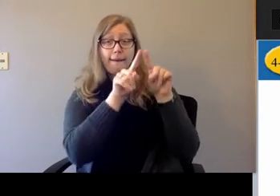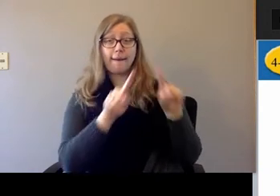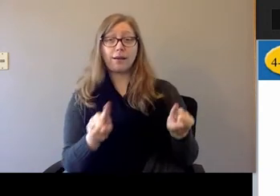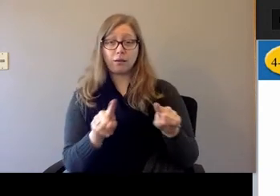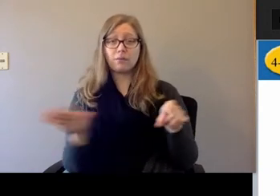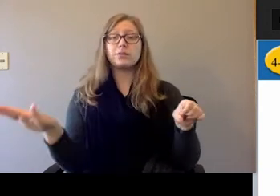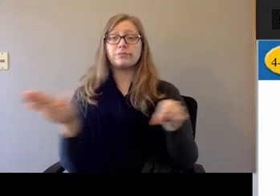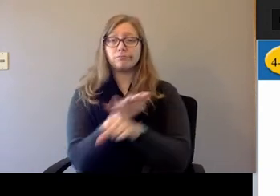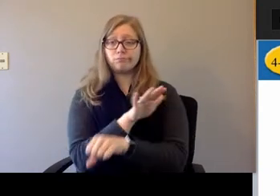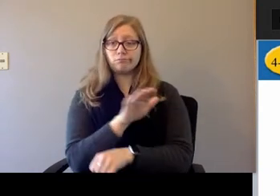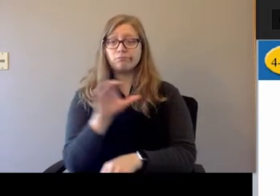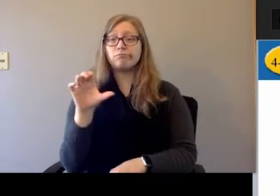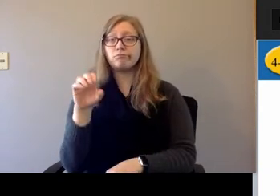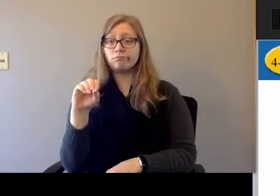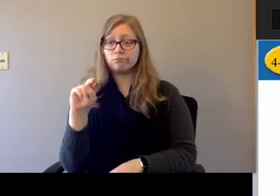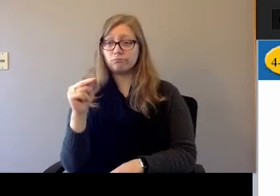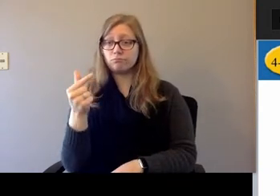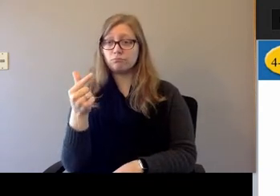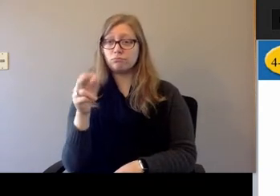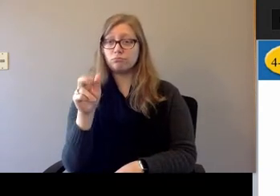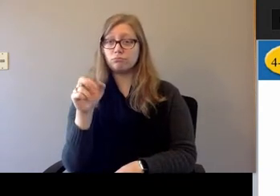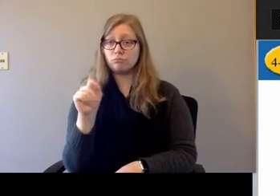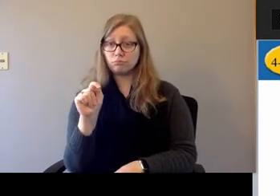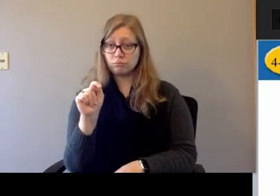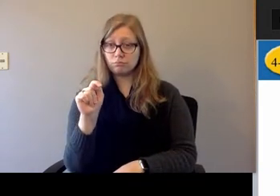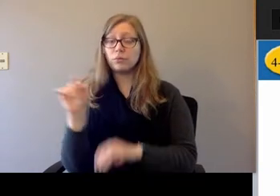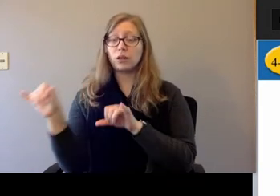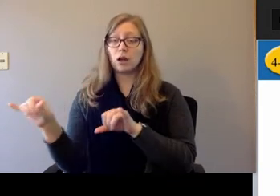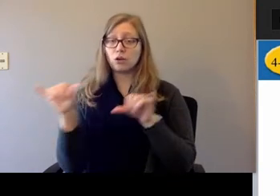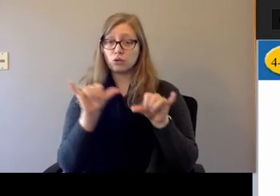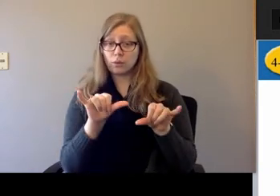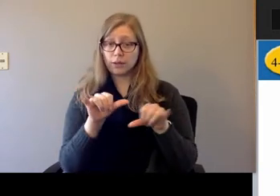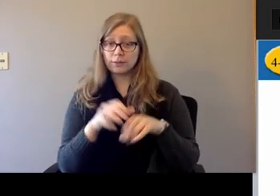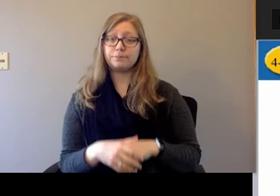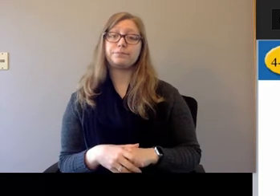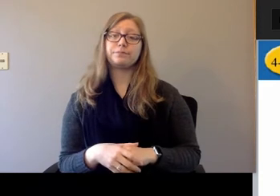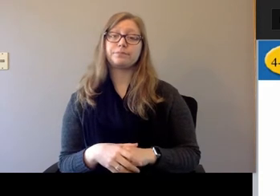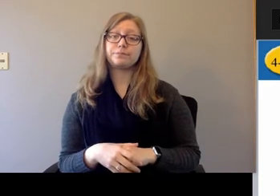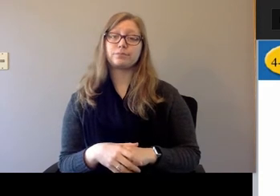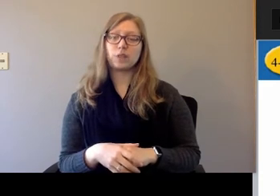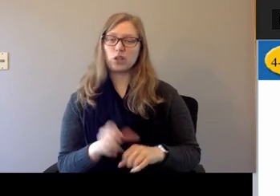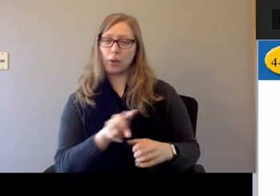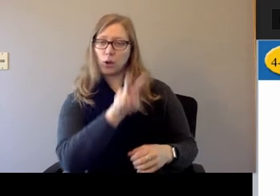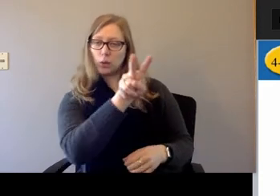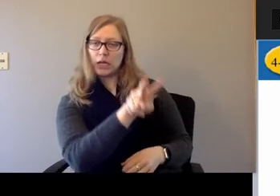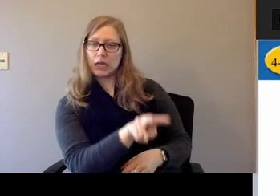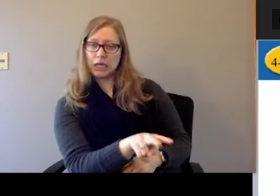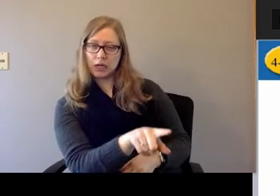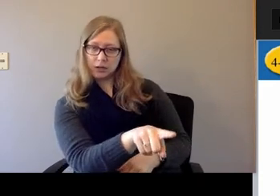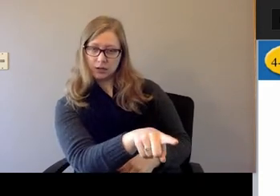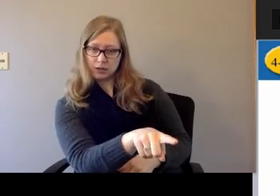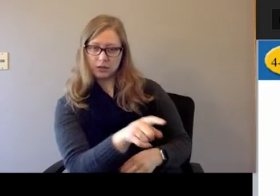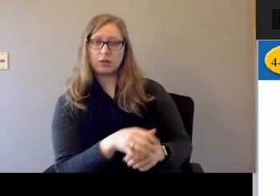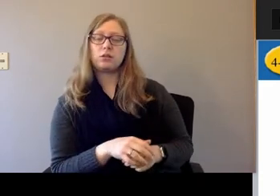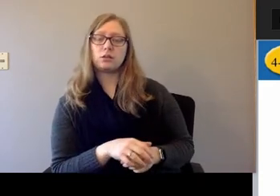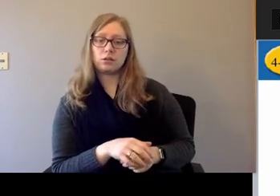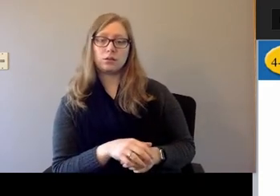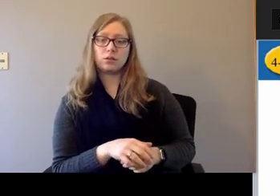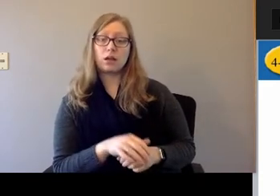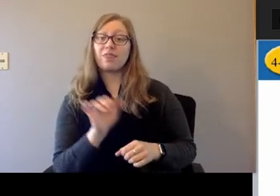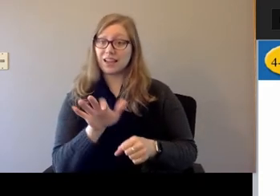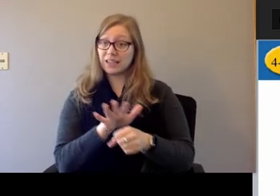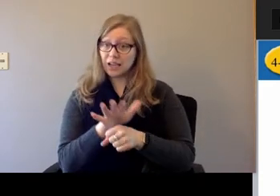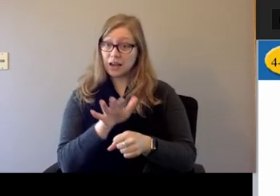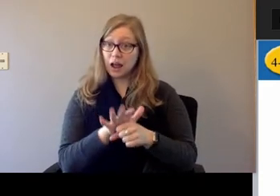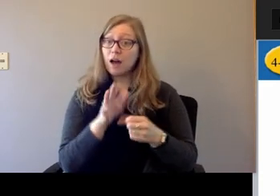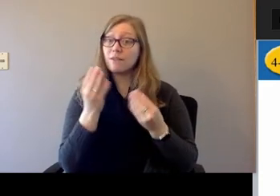and the included side of one triangle are congruent to the two angles and the included side of another triangle, that's enough information to